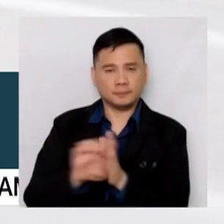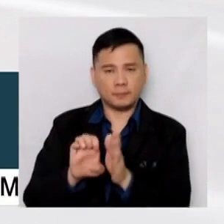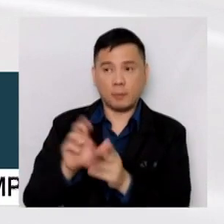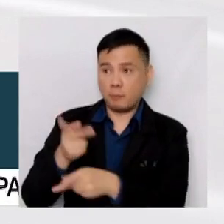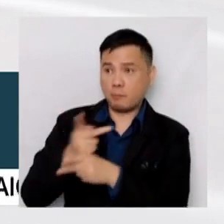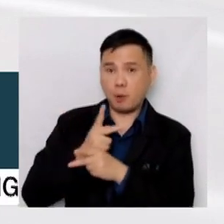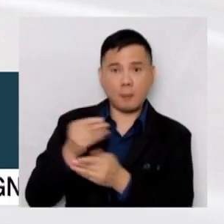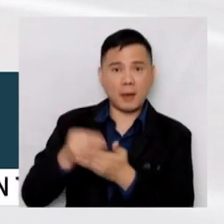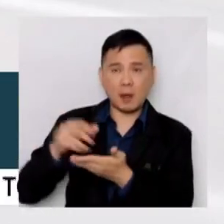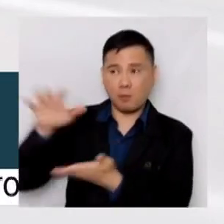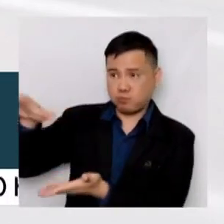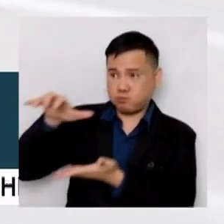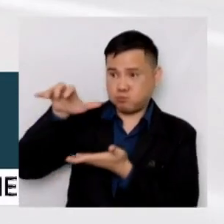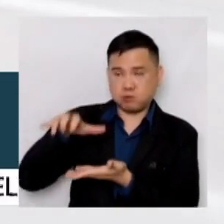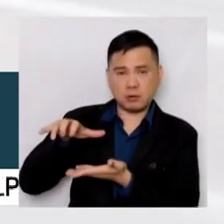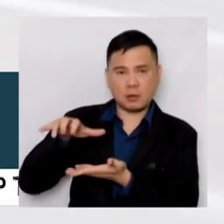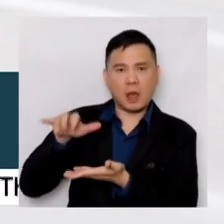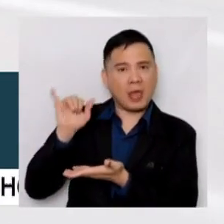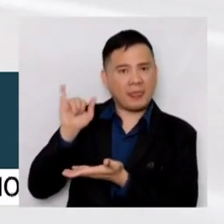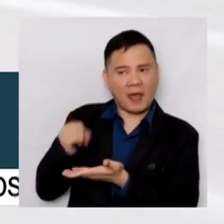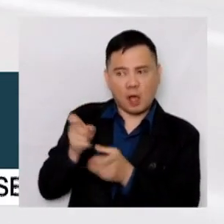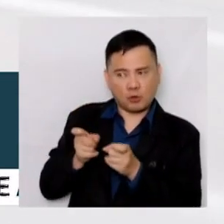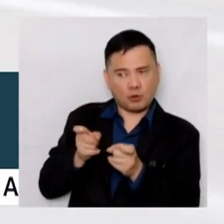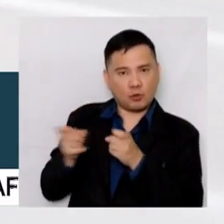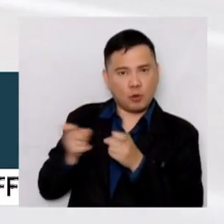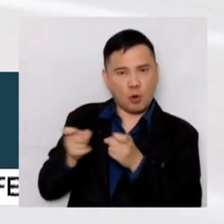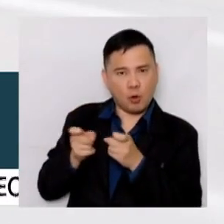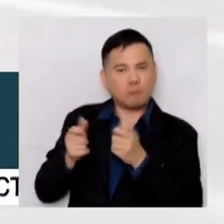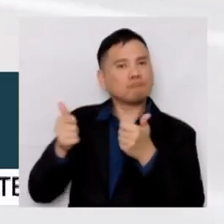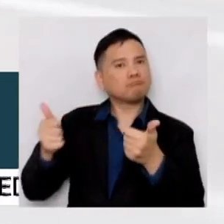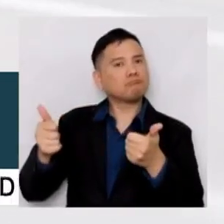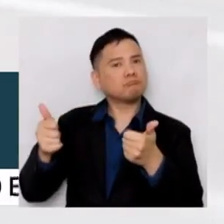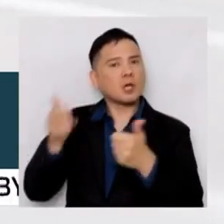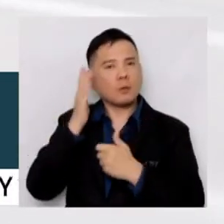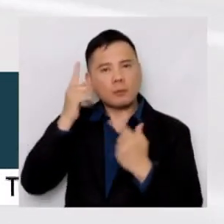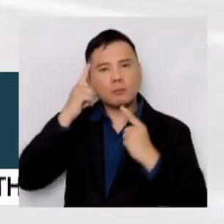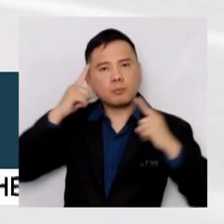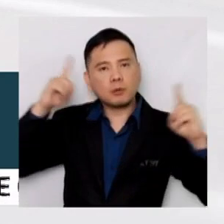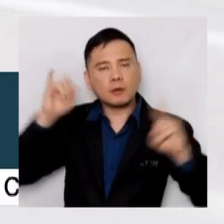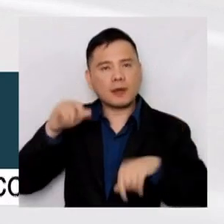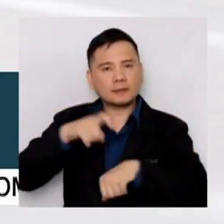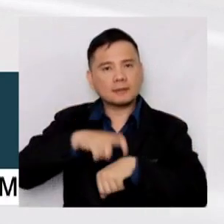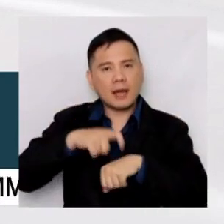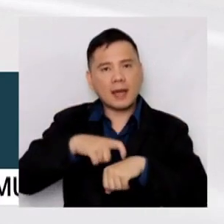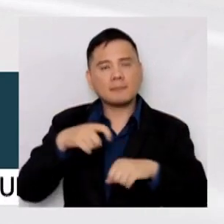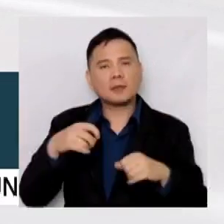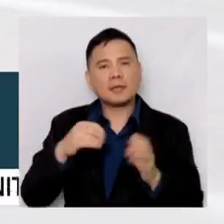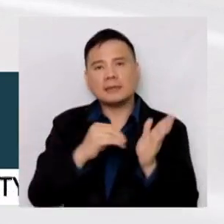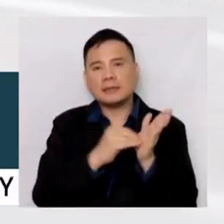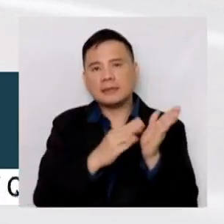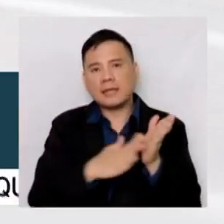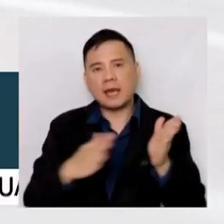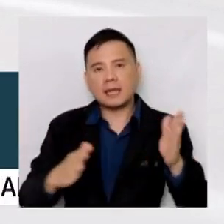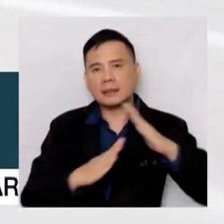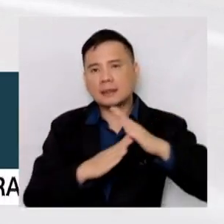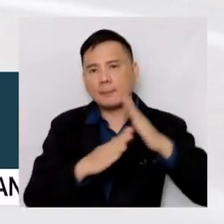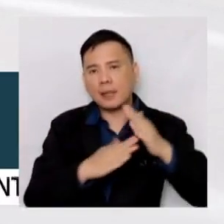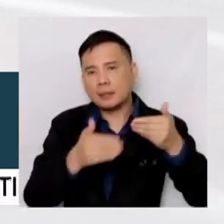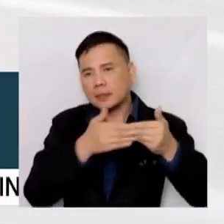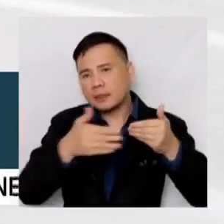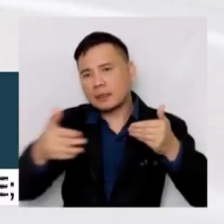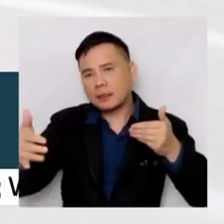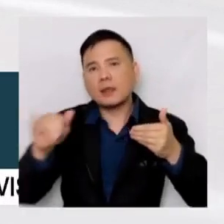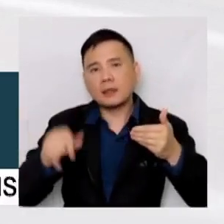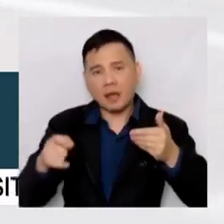important thing is that you're in control during the length of the debt terms, no? So that if, for